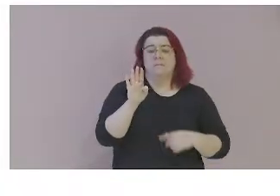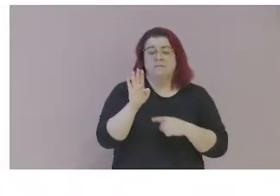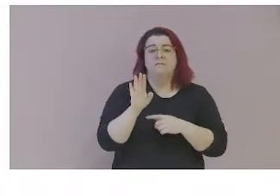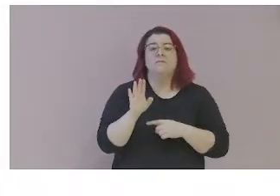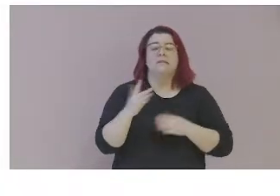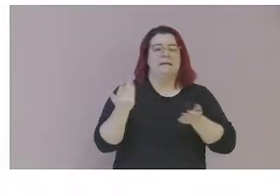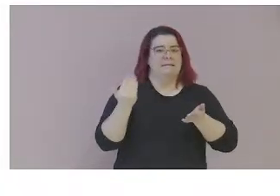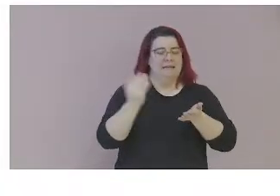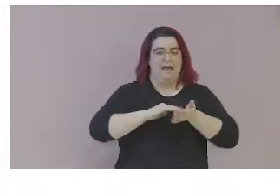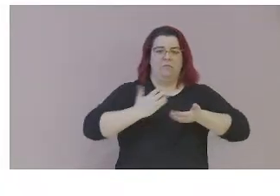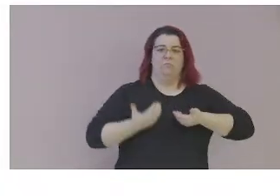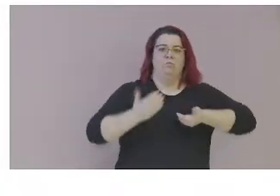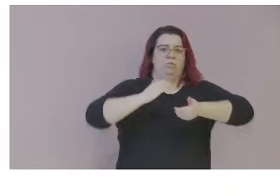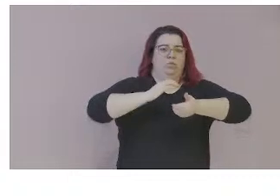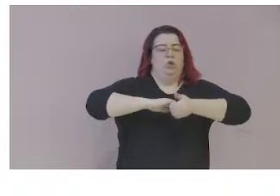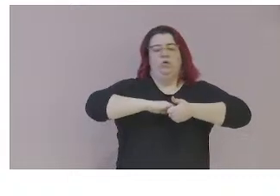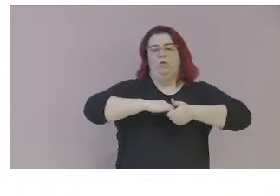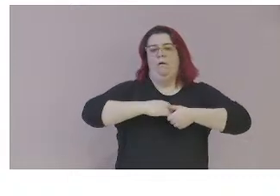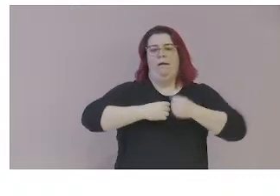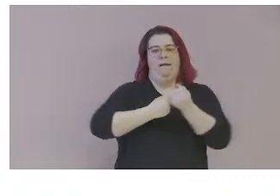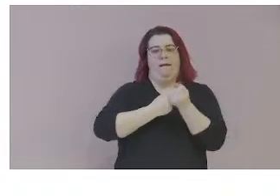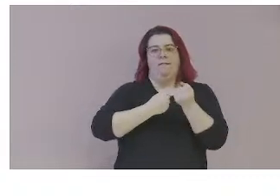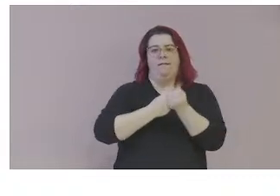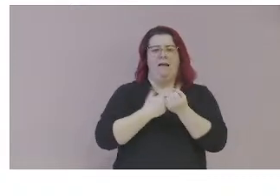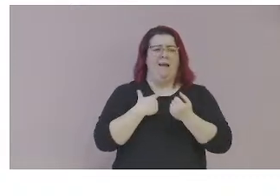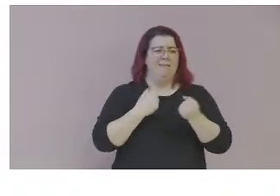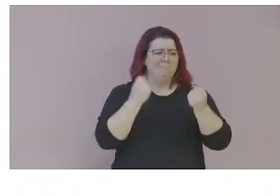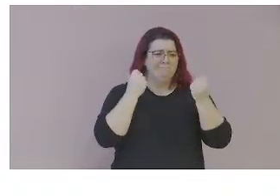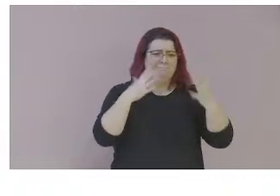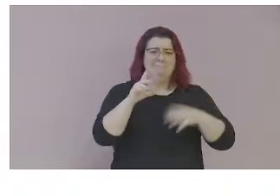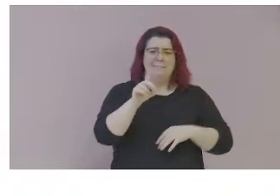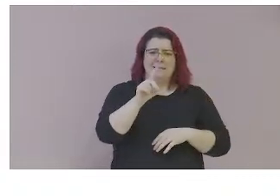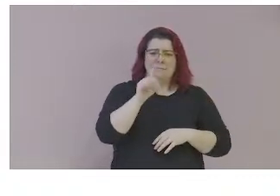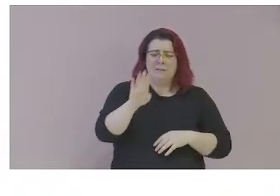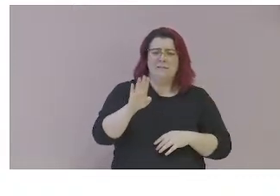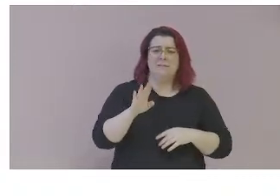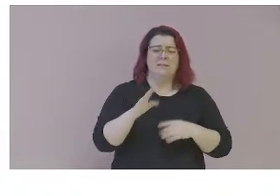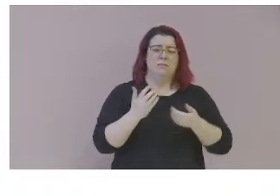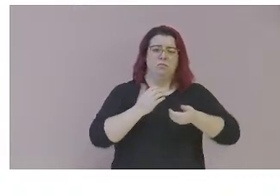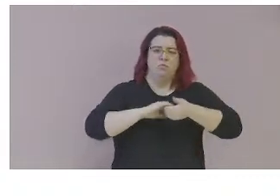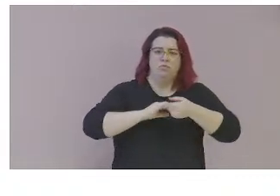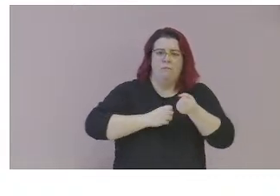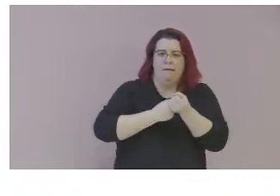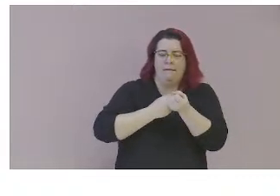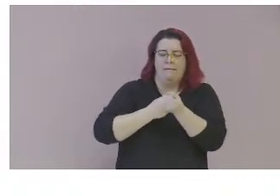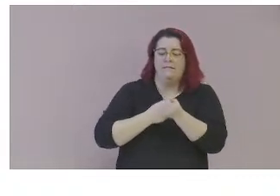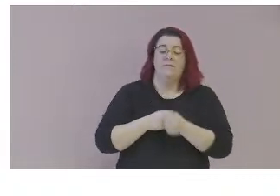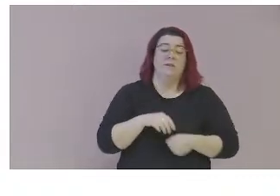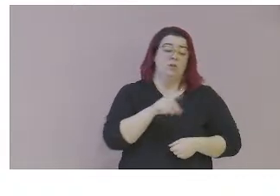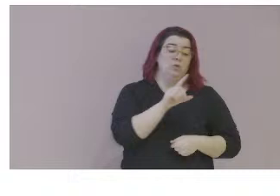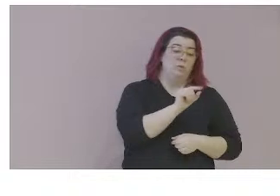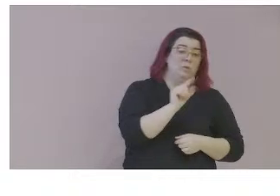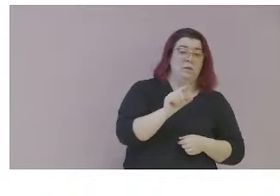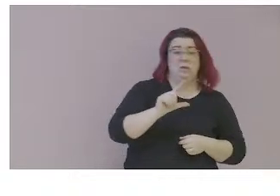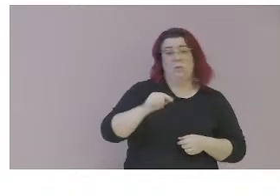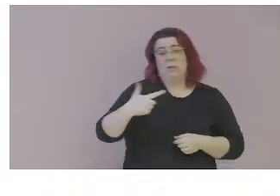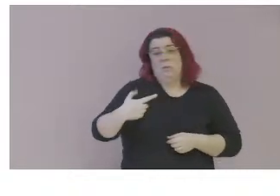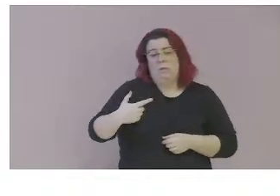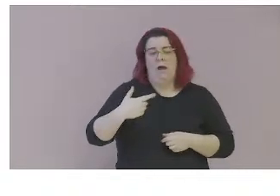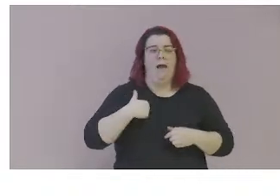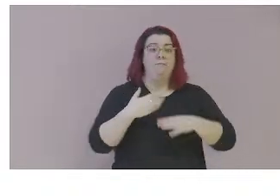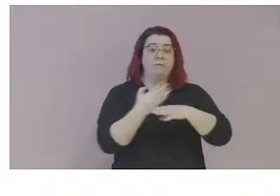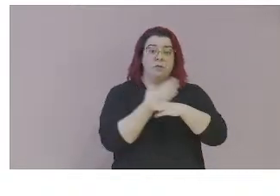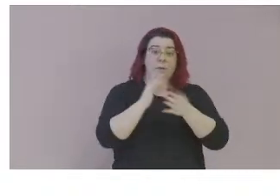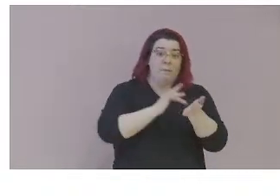aid, there were many disability mutual aid groups in 2020 and 2021 for sharing things like